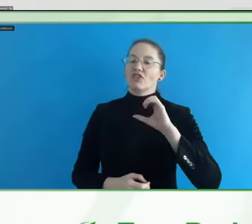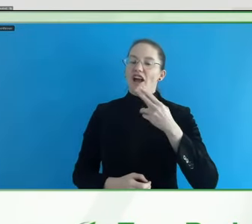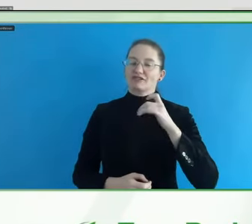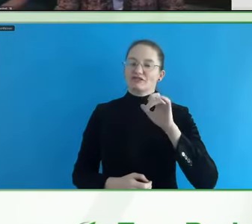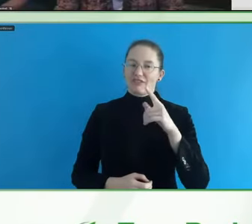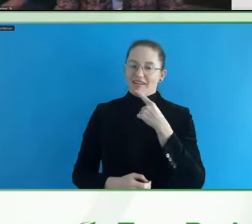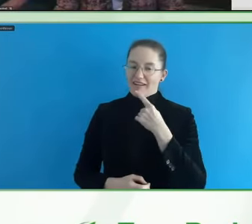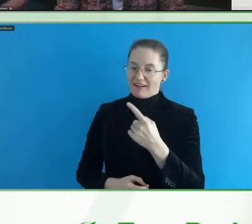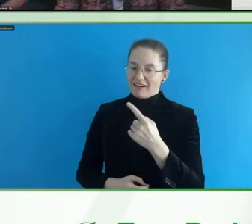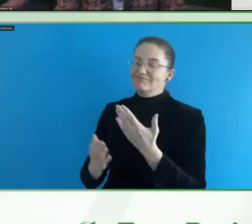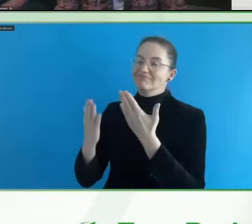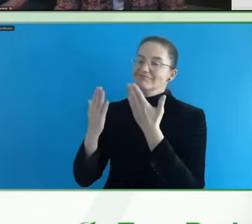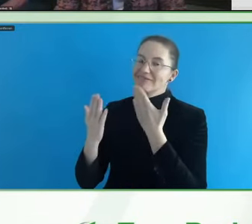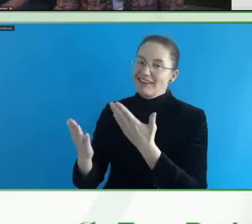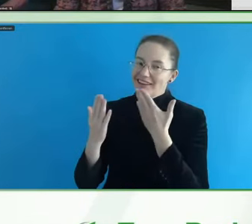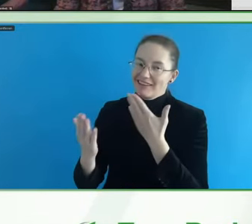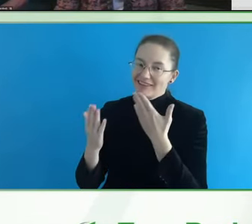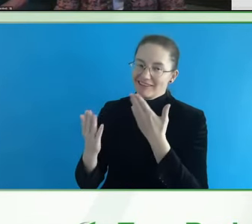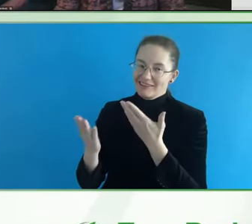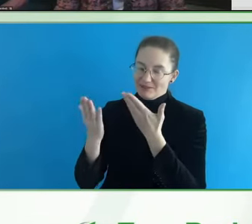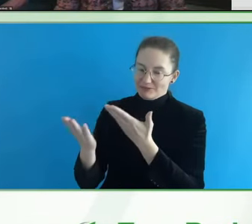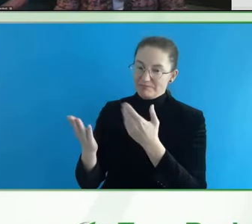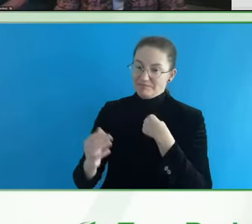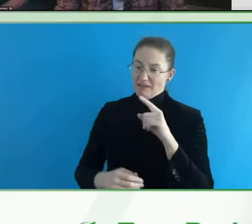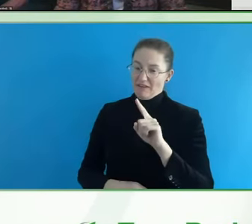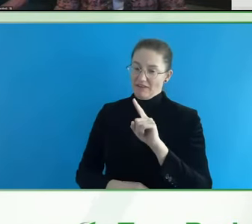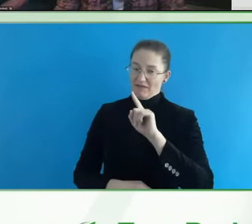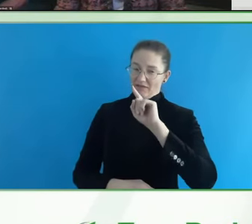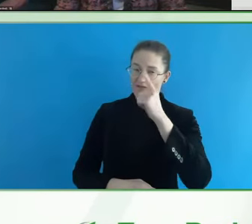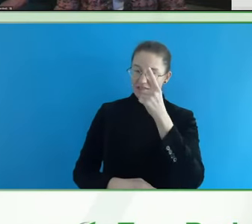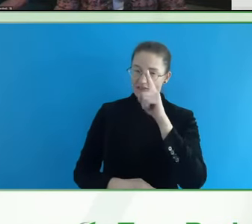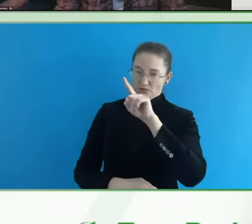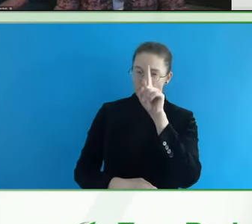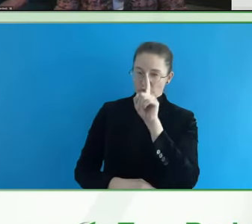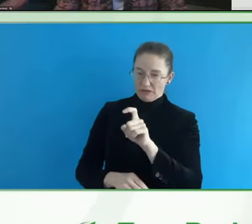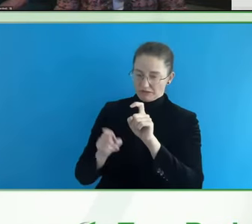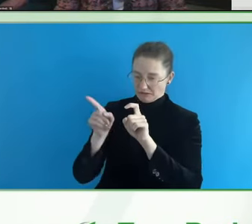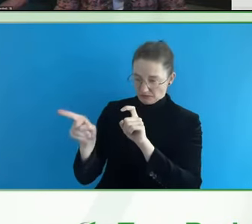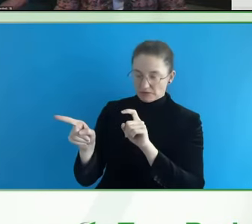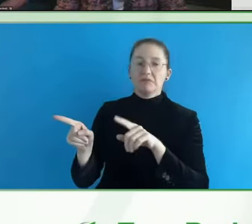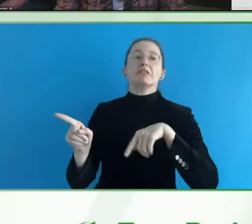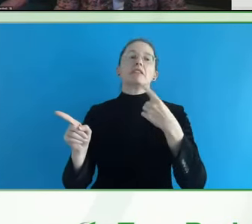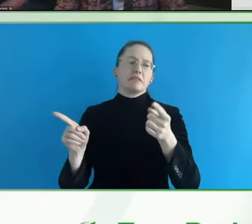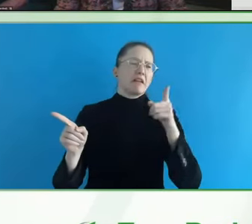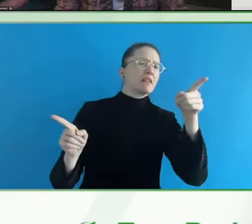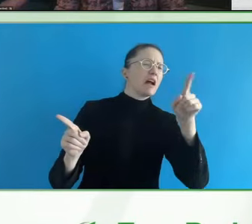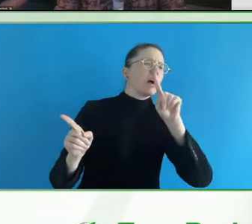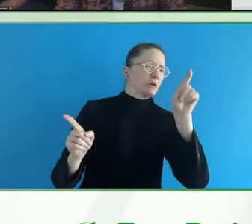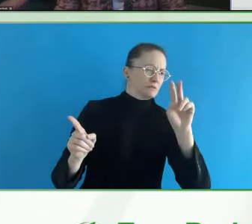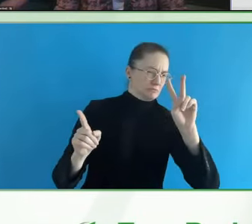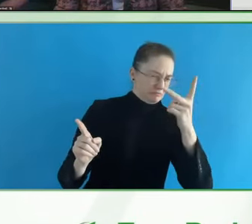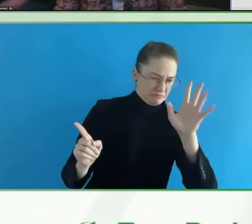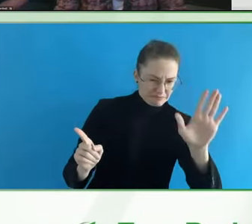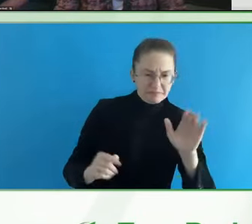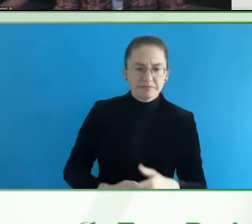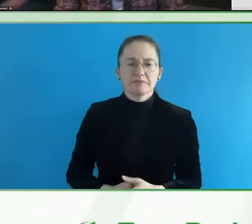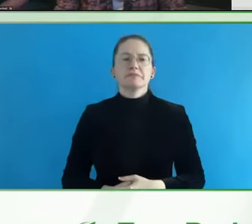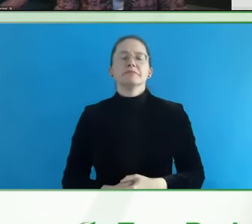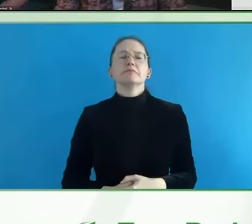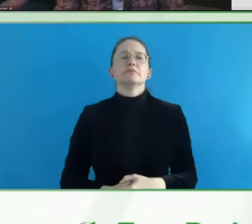So my question is, Italy has a single national individualized education